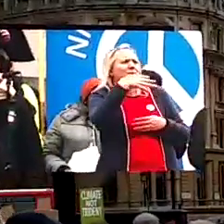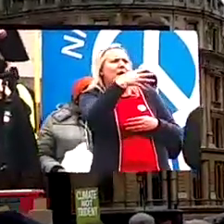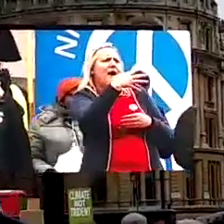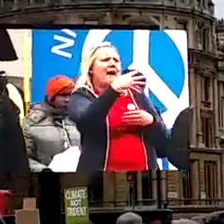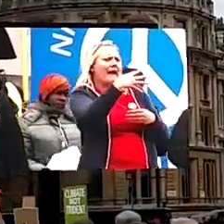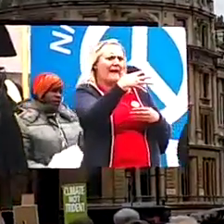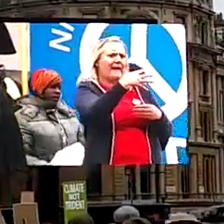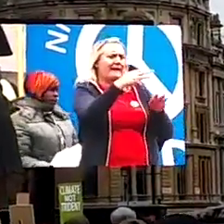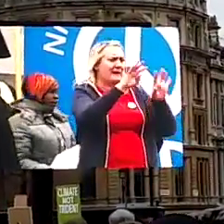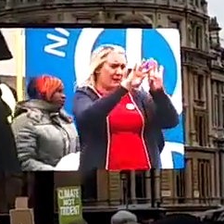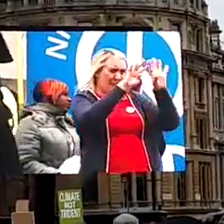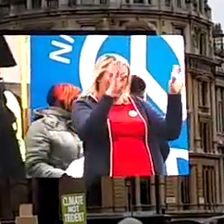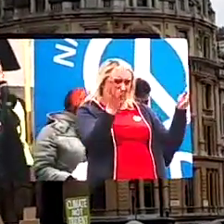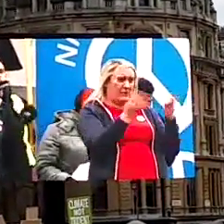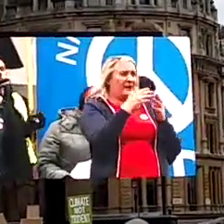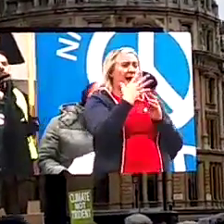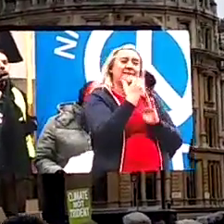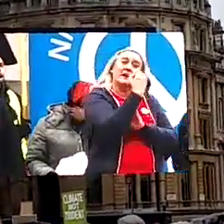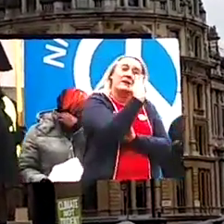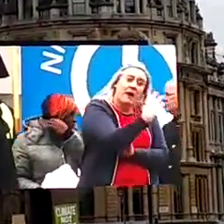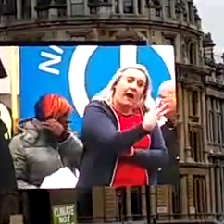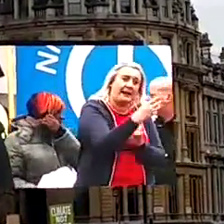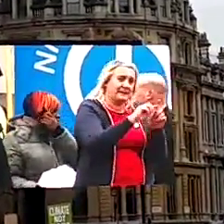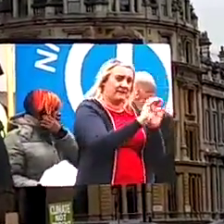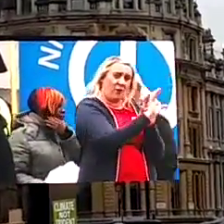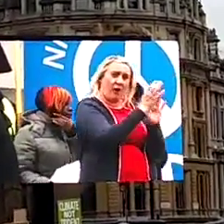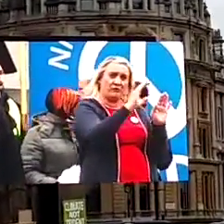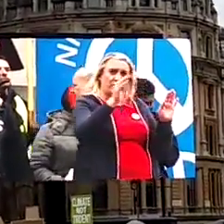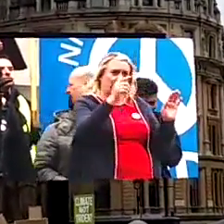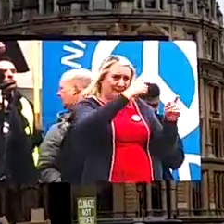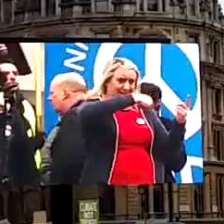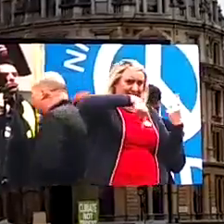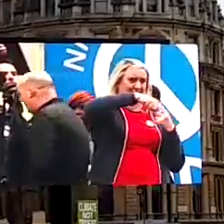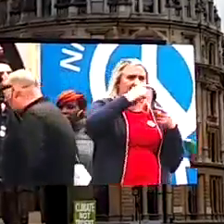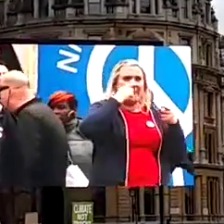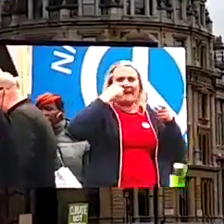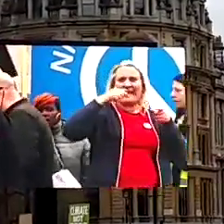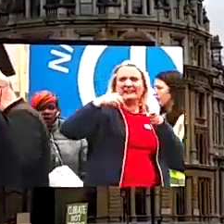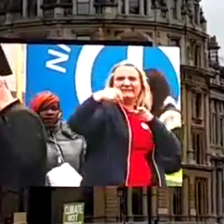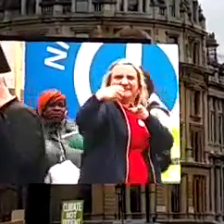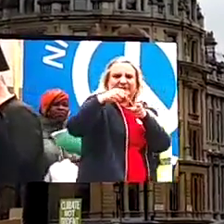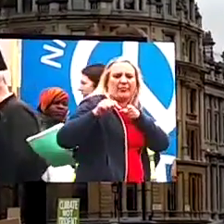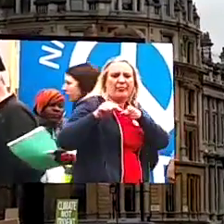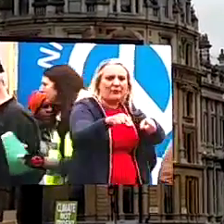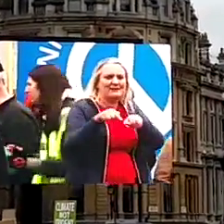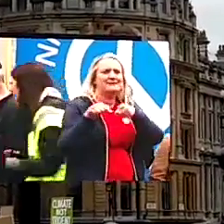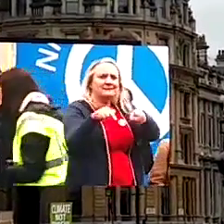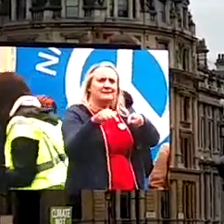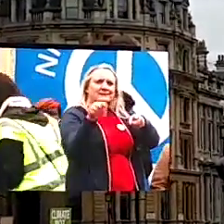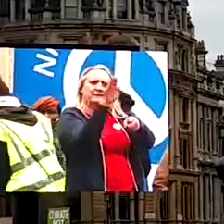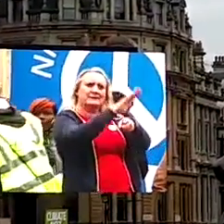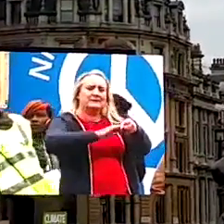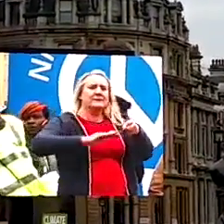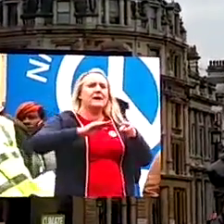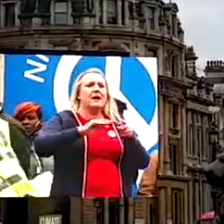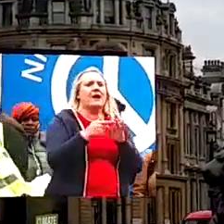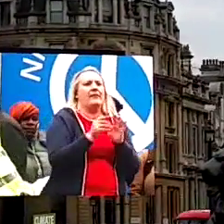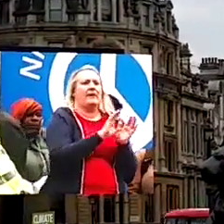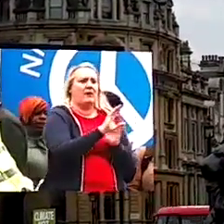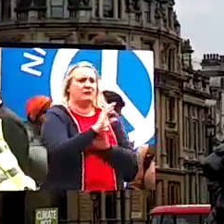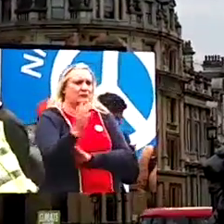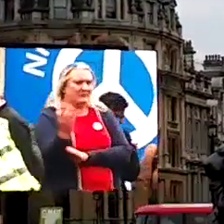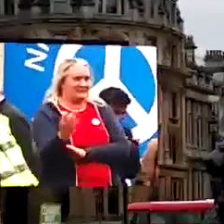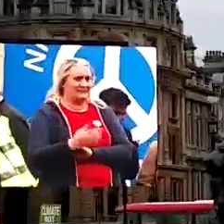states in the whole world that hold the rest of the world hostage for criminal